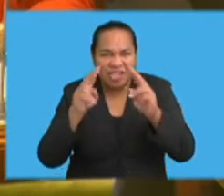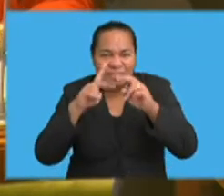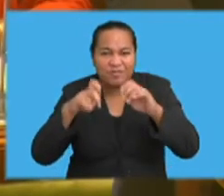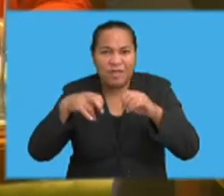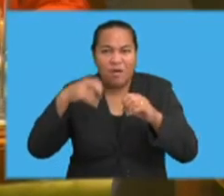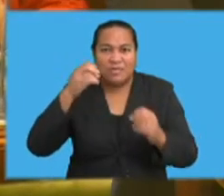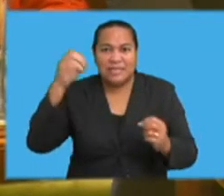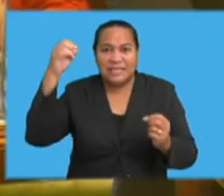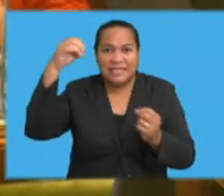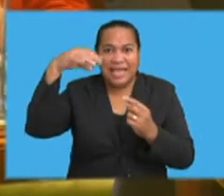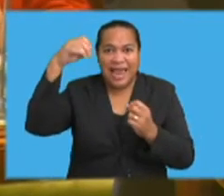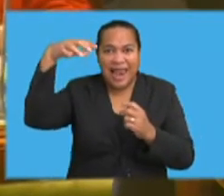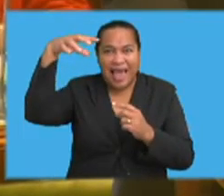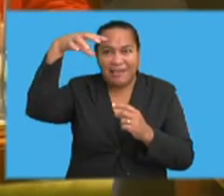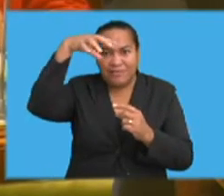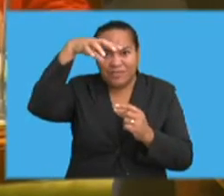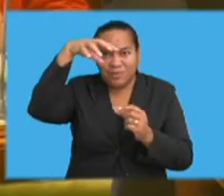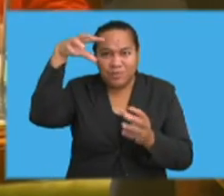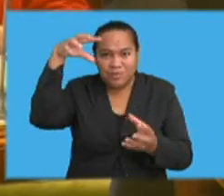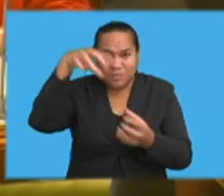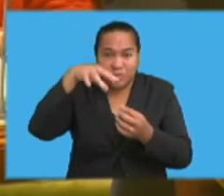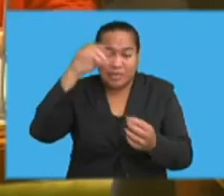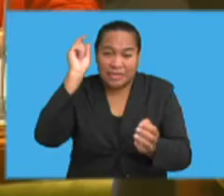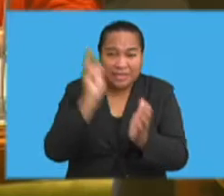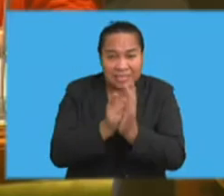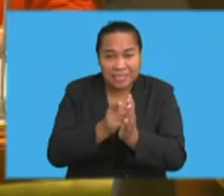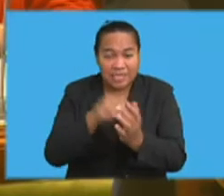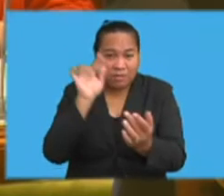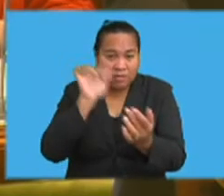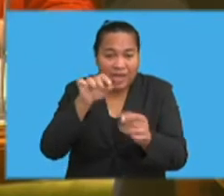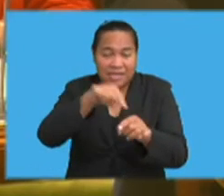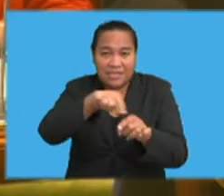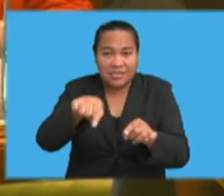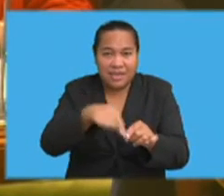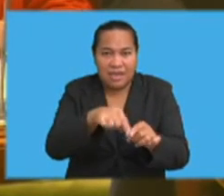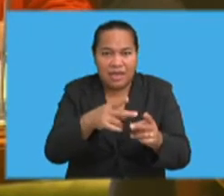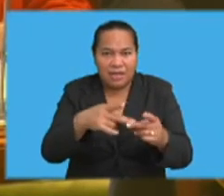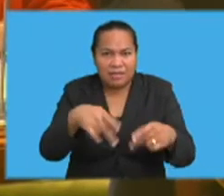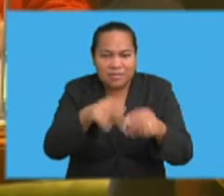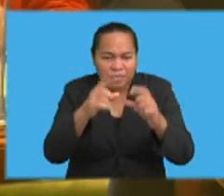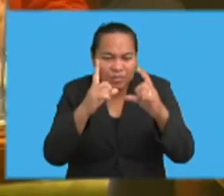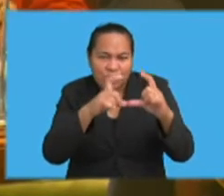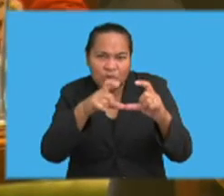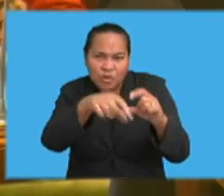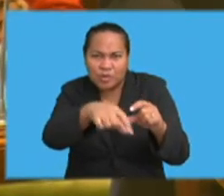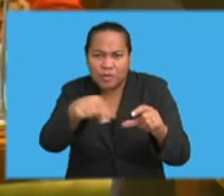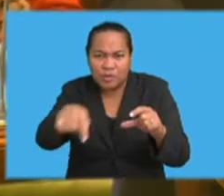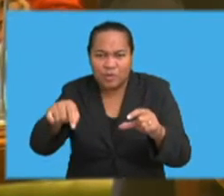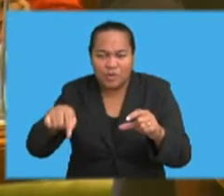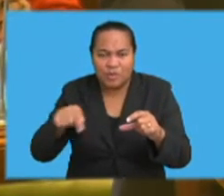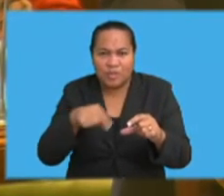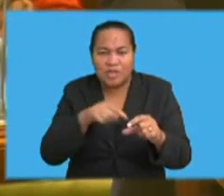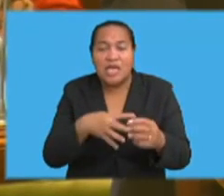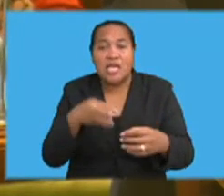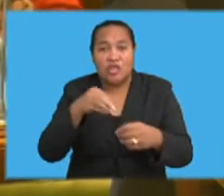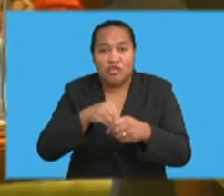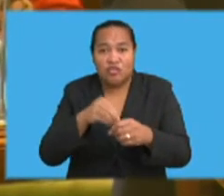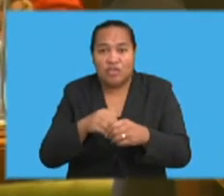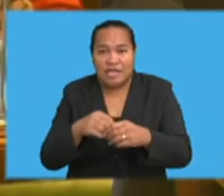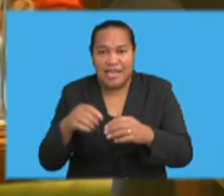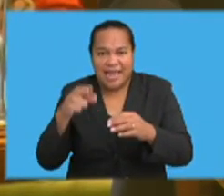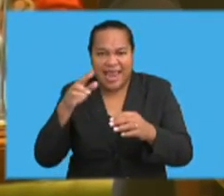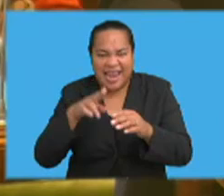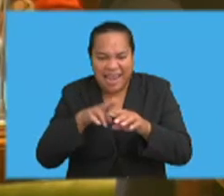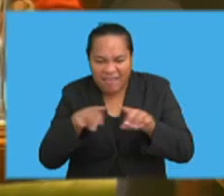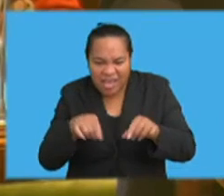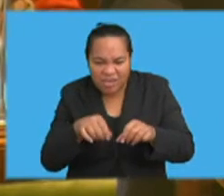system that gives an instant, precise position and is used in many industries, including navigation in the air,